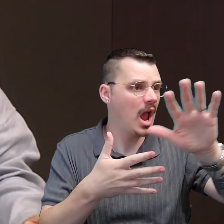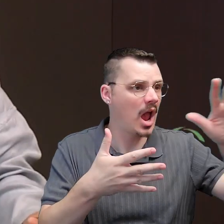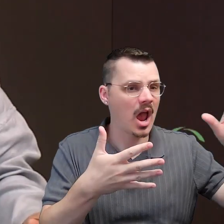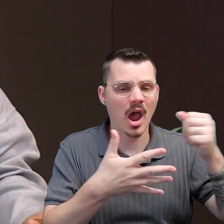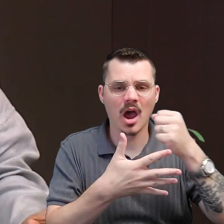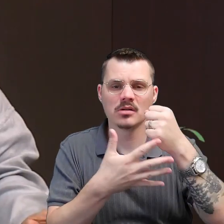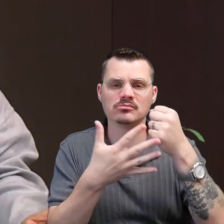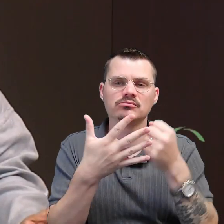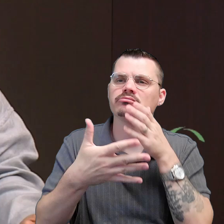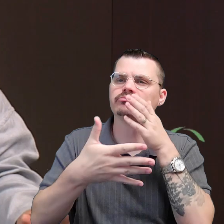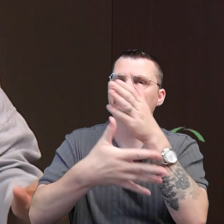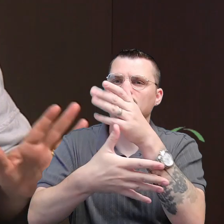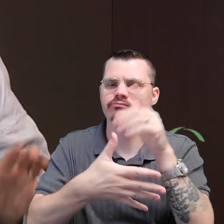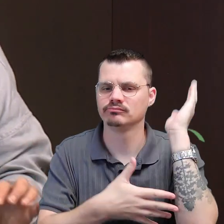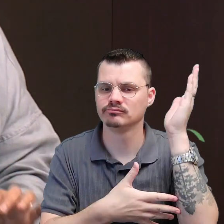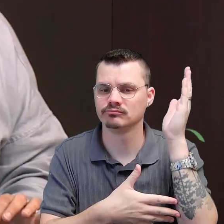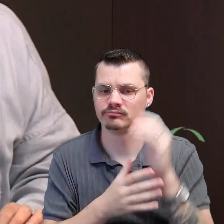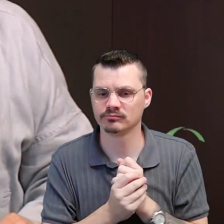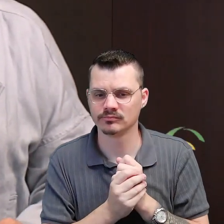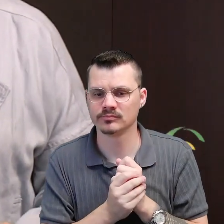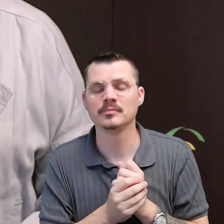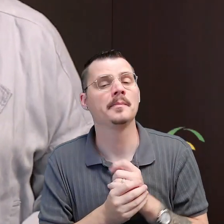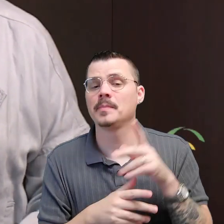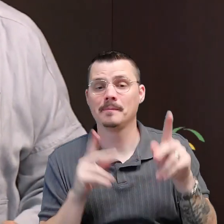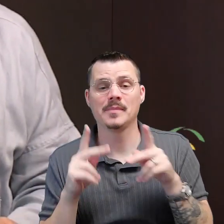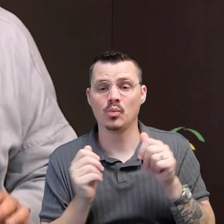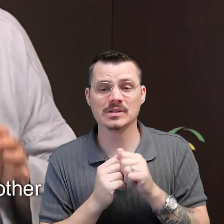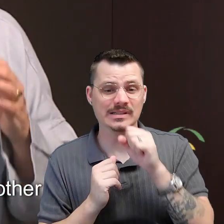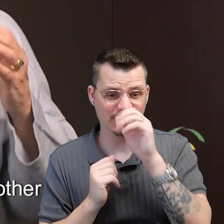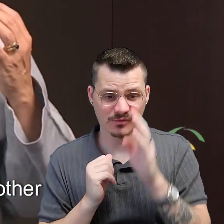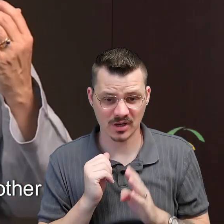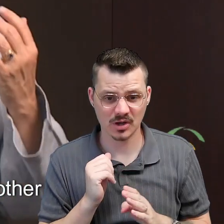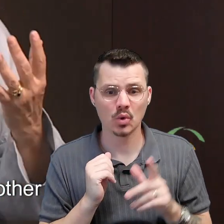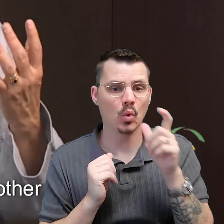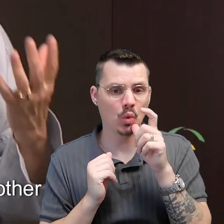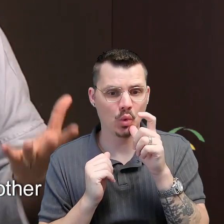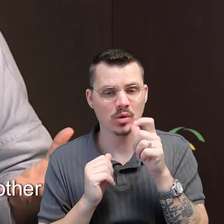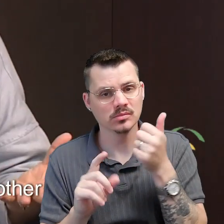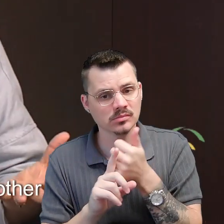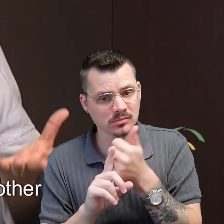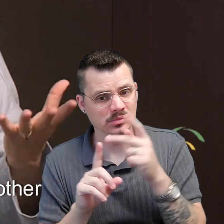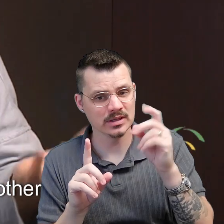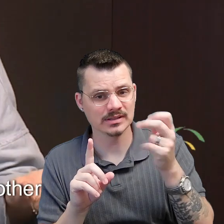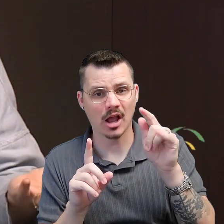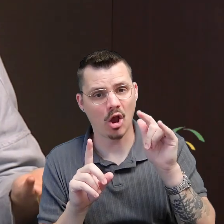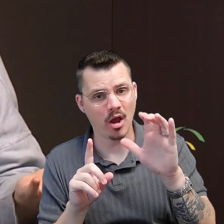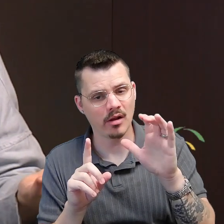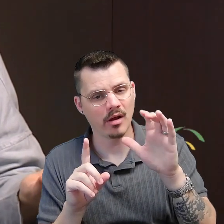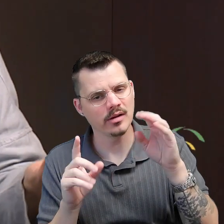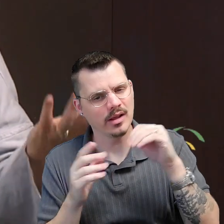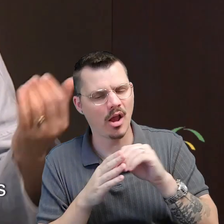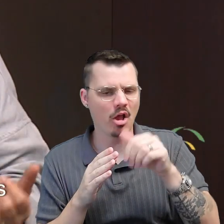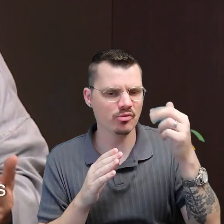deprioritizes everything else. In people with schizophrenia, people who are acutely psychotic for other